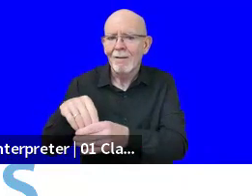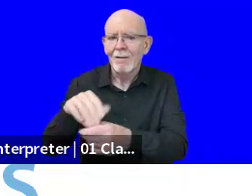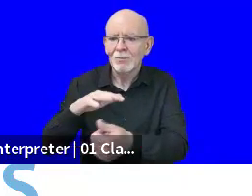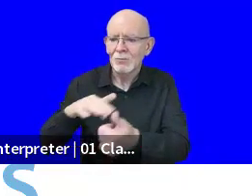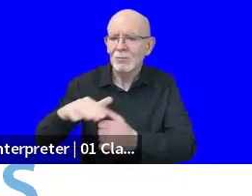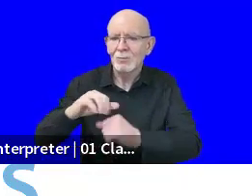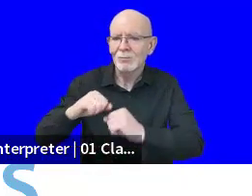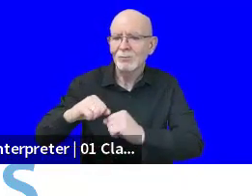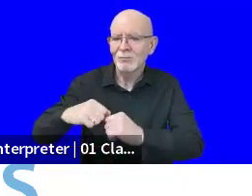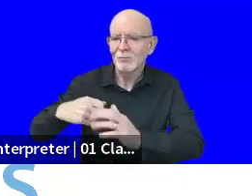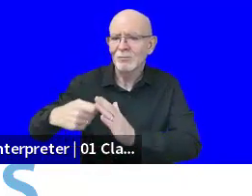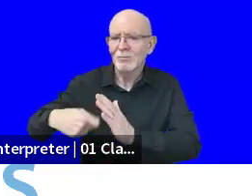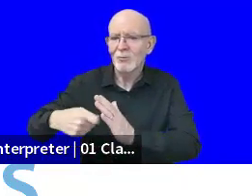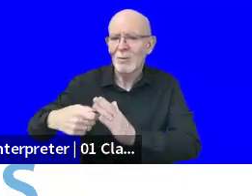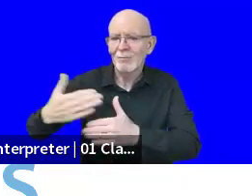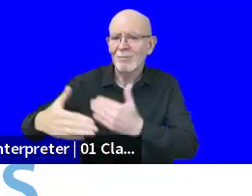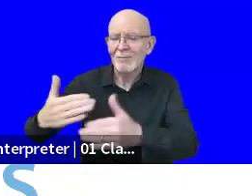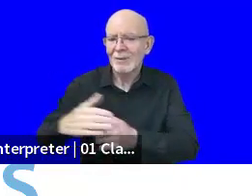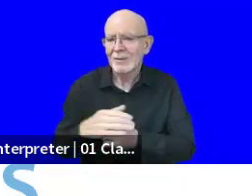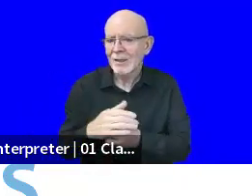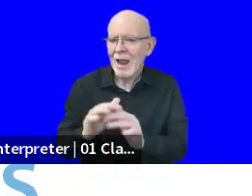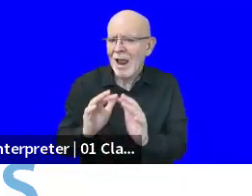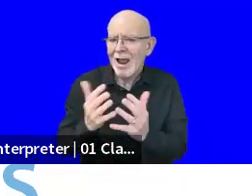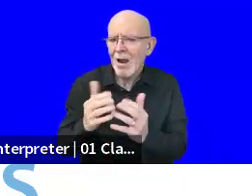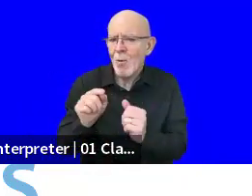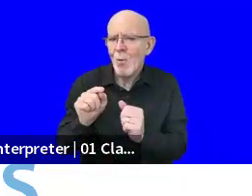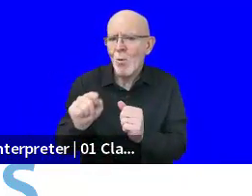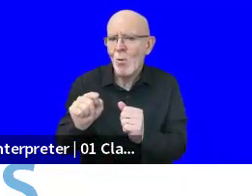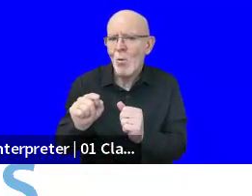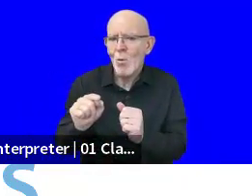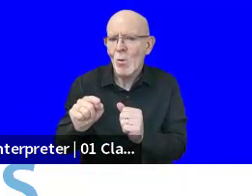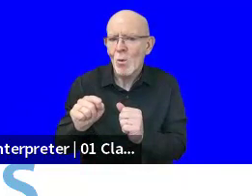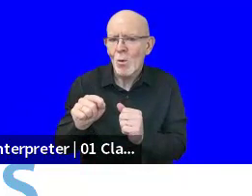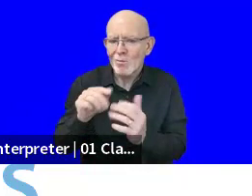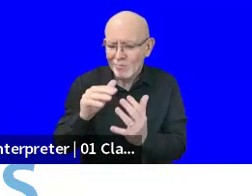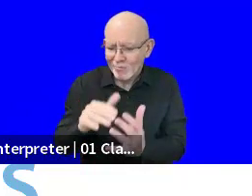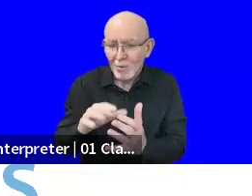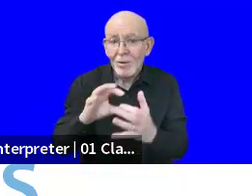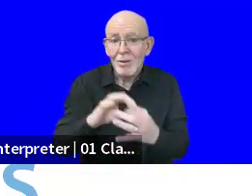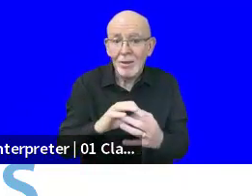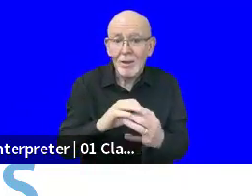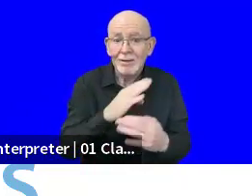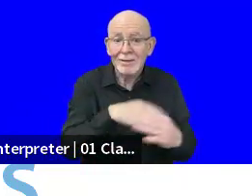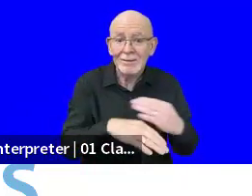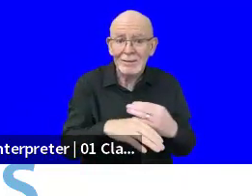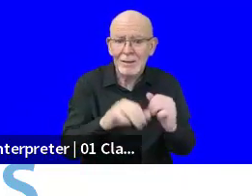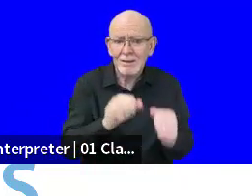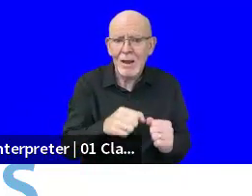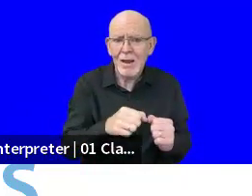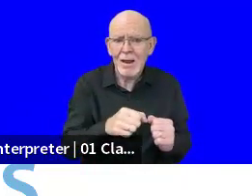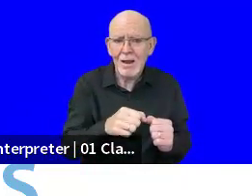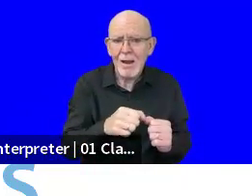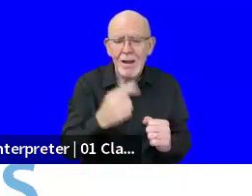specific questions that social protection system and actors may have. Ludovico, the floor is yours.